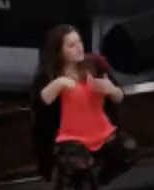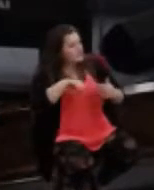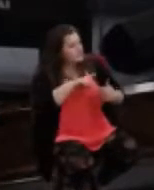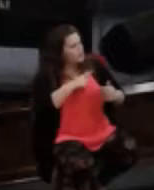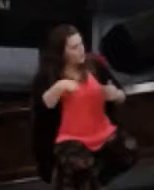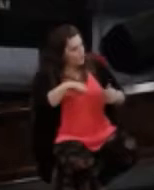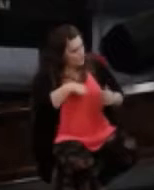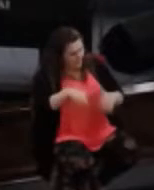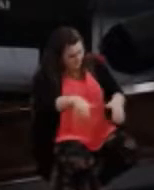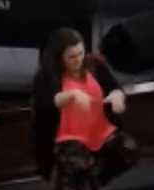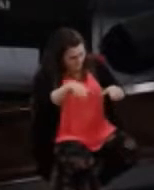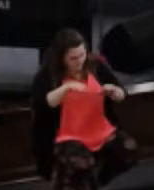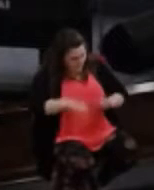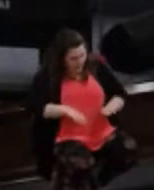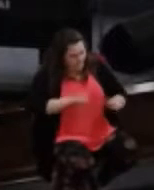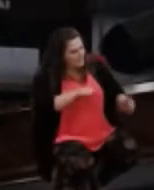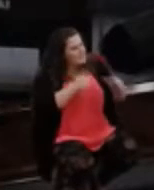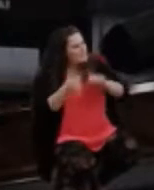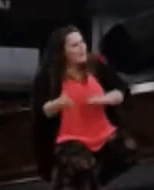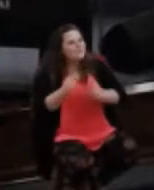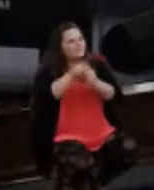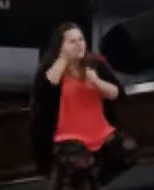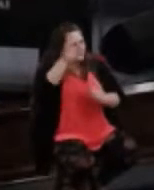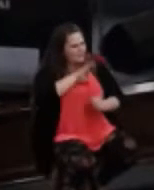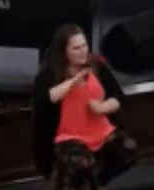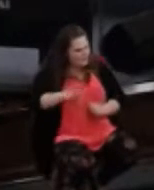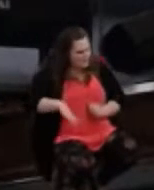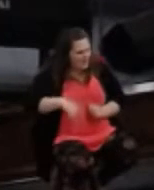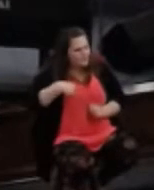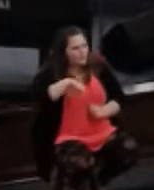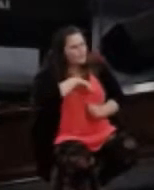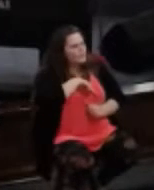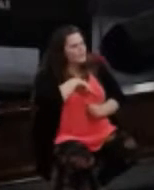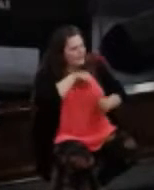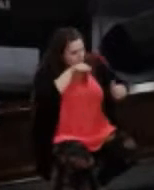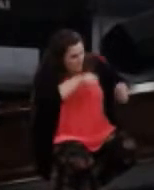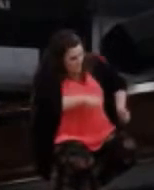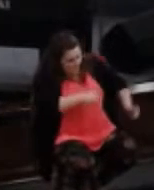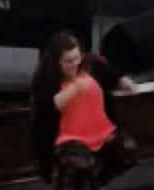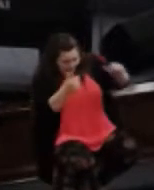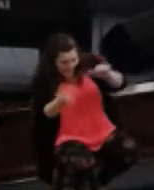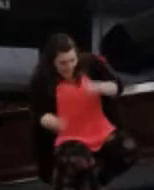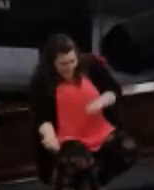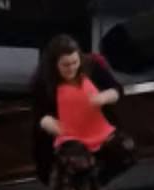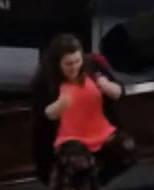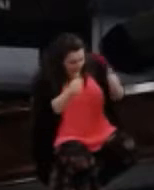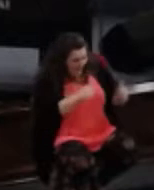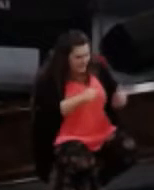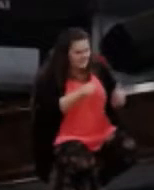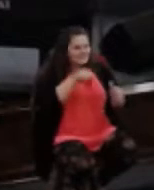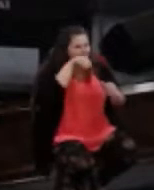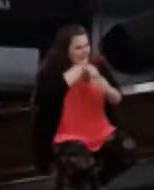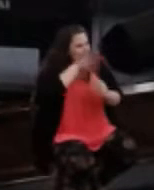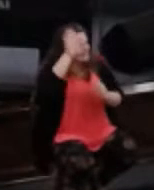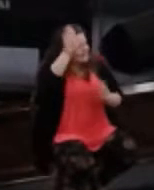we're buried in baptism with Christ. It says that we were baptized into his